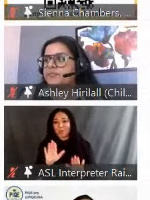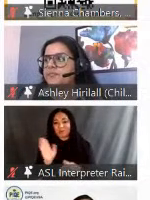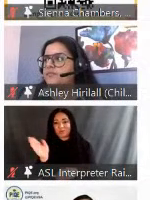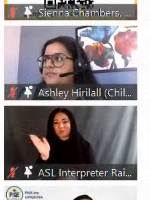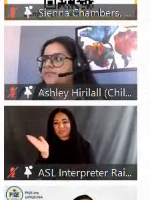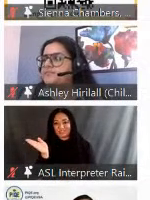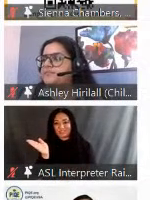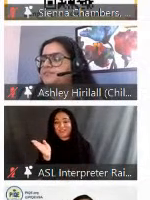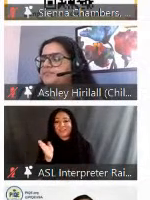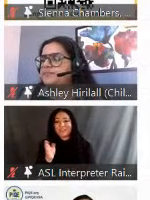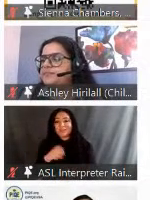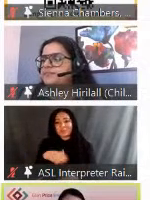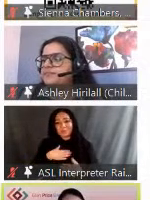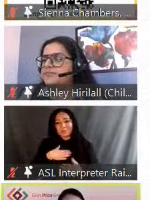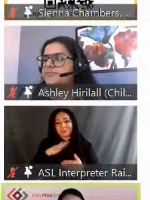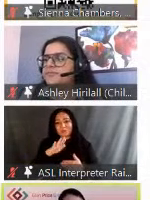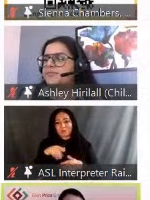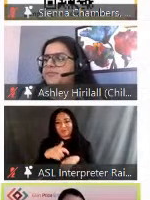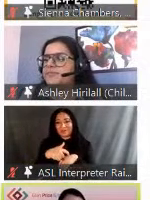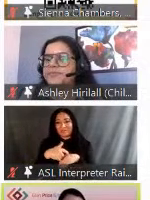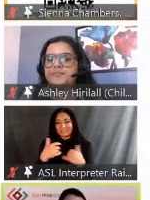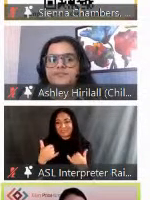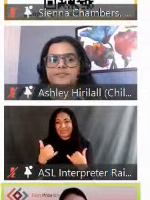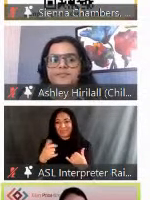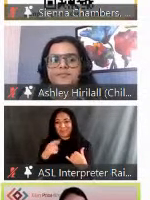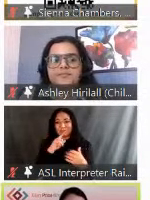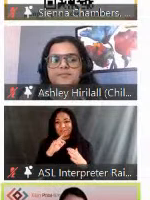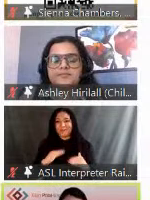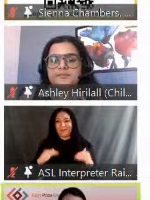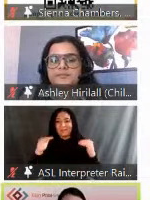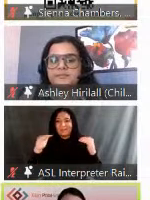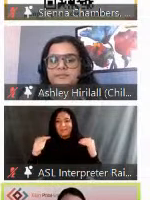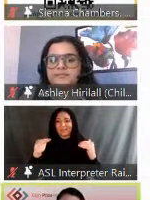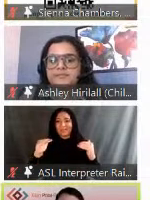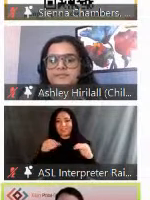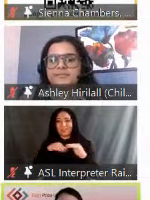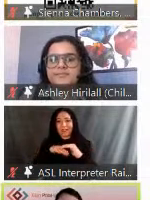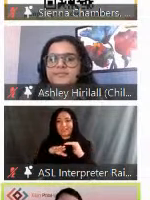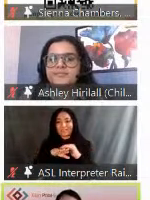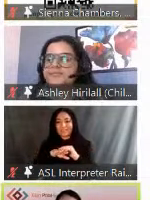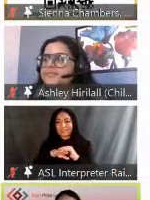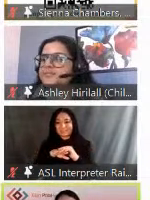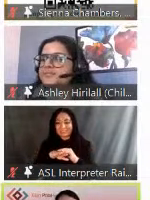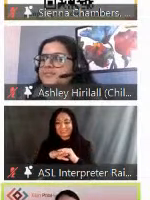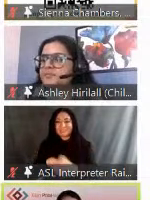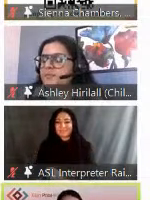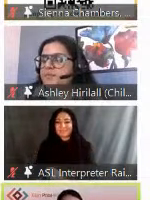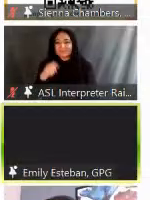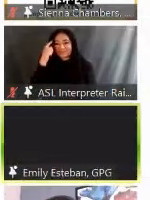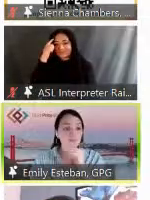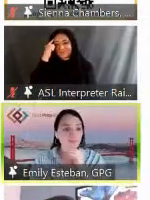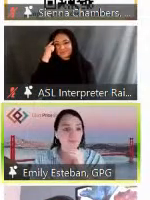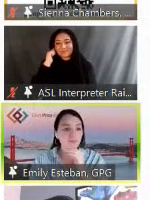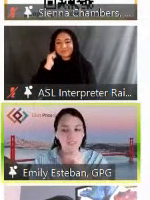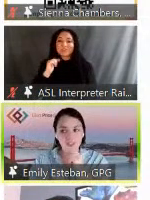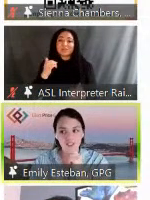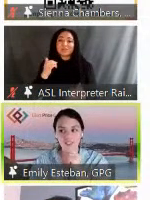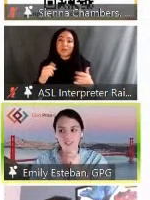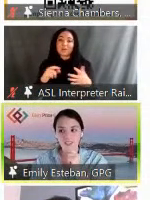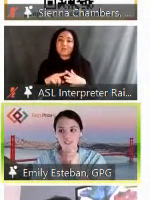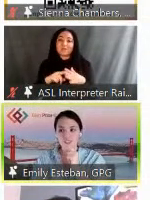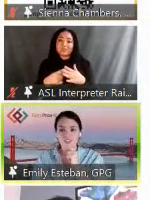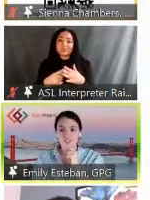We appreciate you spending the time with us today and elevating your access framework. I will now facilitate our work group